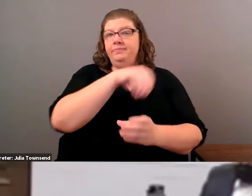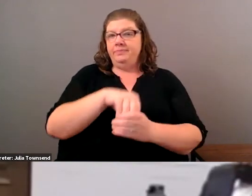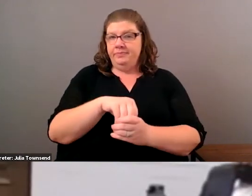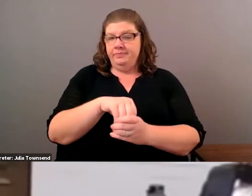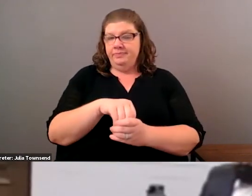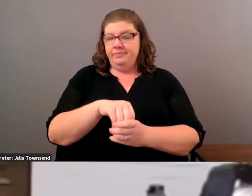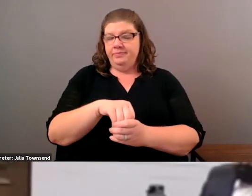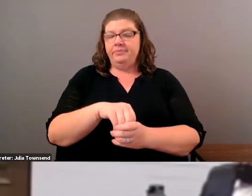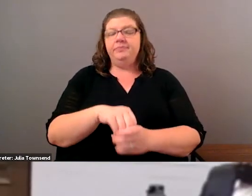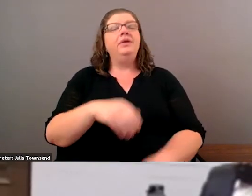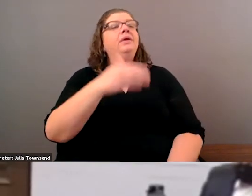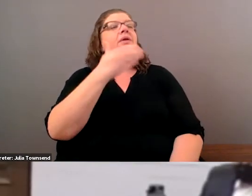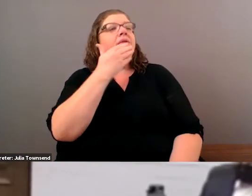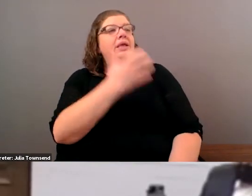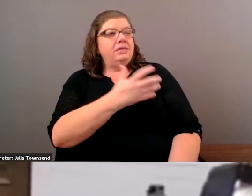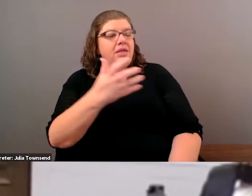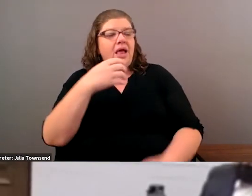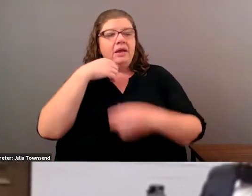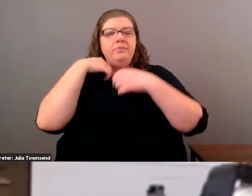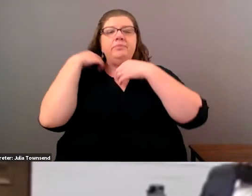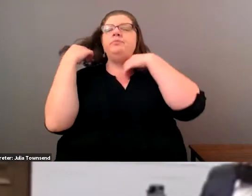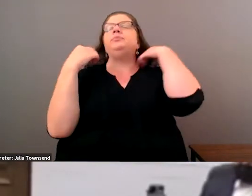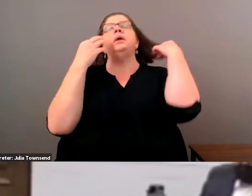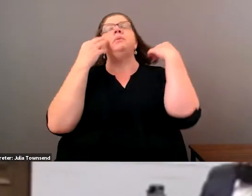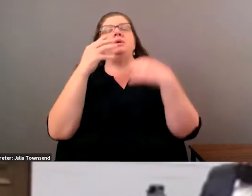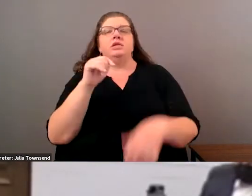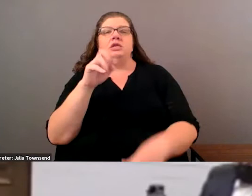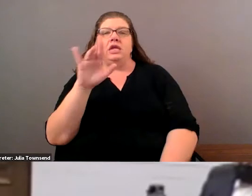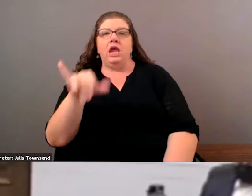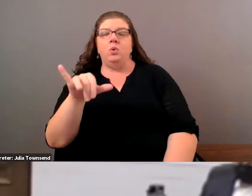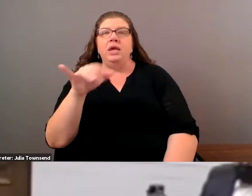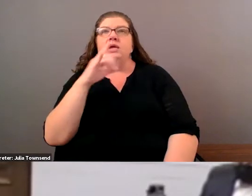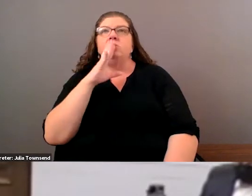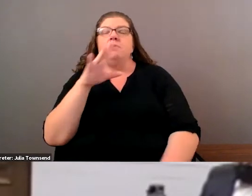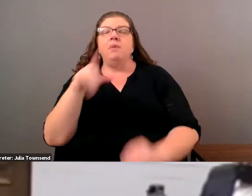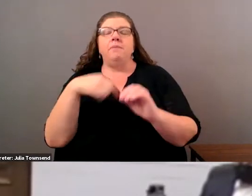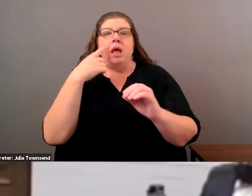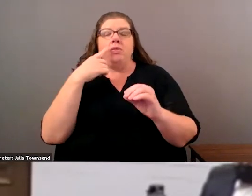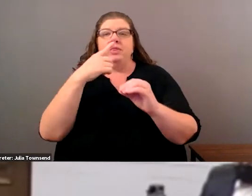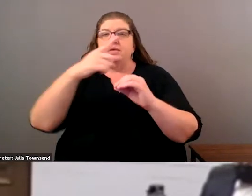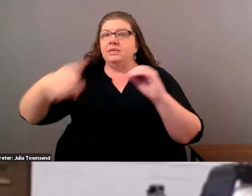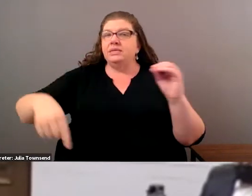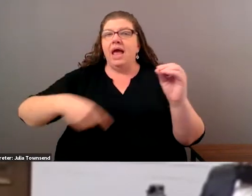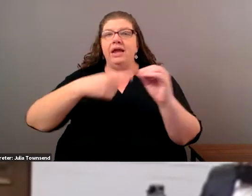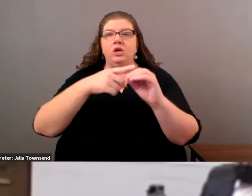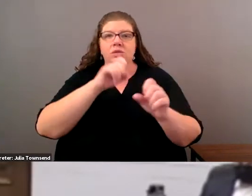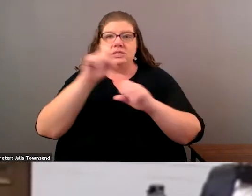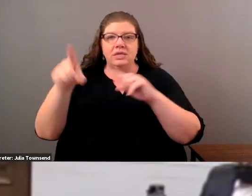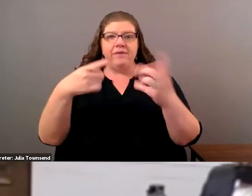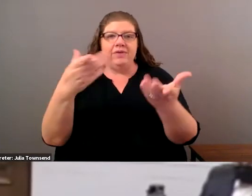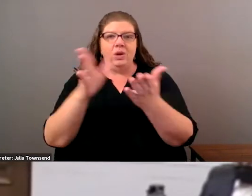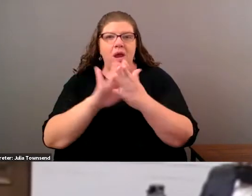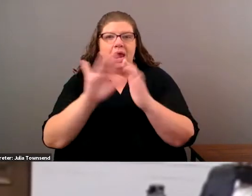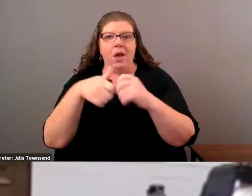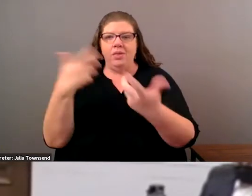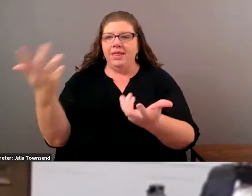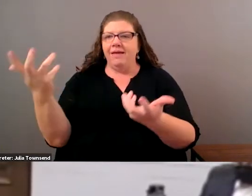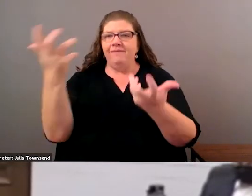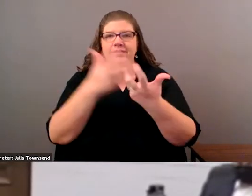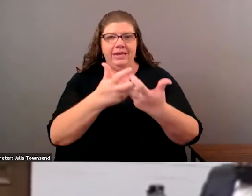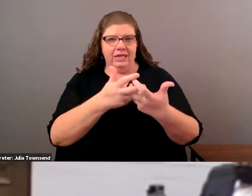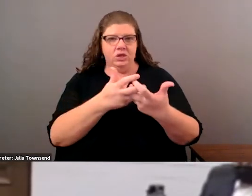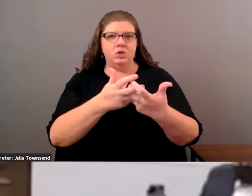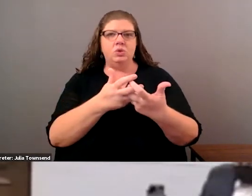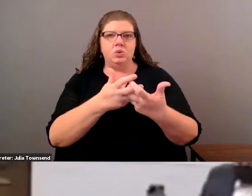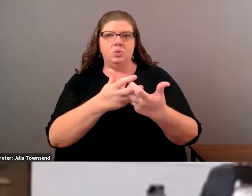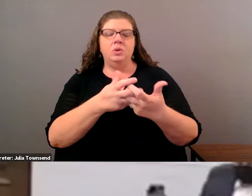Thanks a lot. And Ms. Carey has talked to us many times about the cycles of inquiry and how they will fit into meeting the